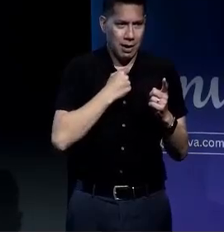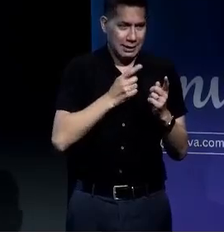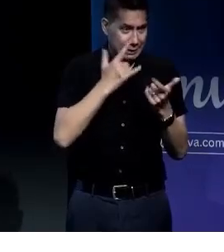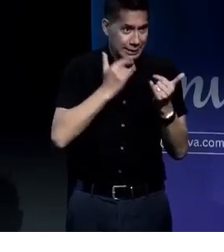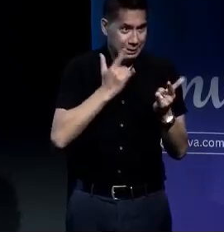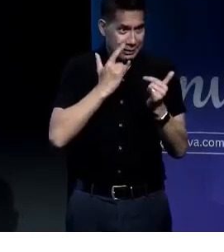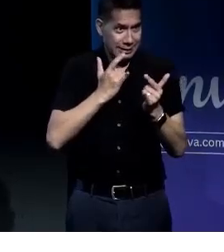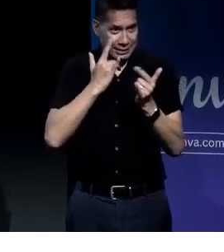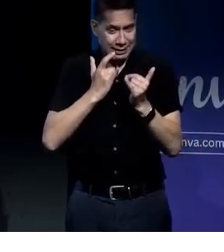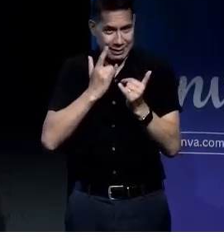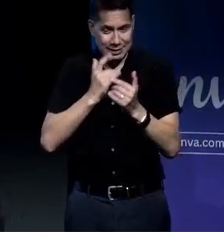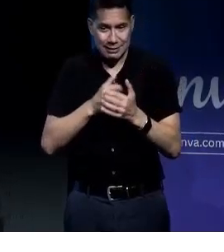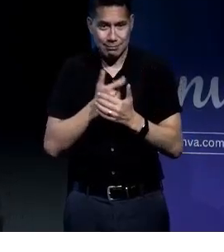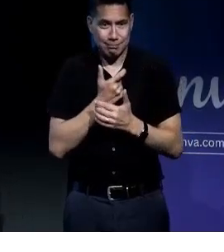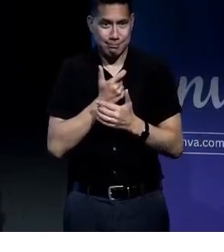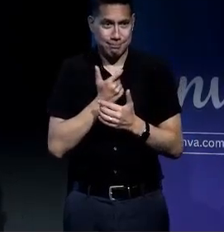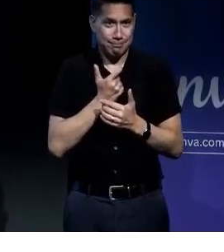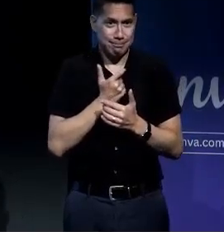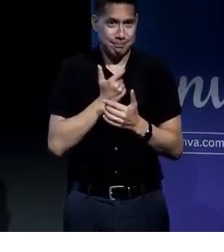It's just a part of it.